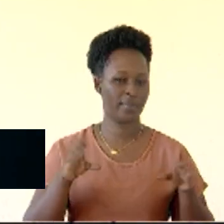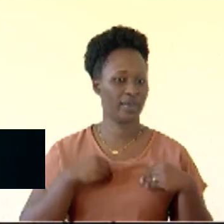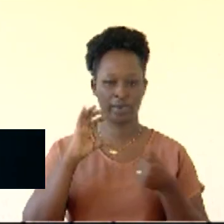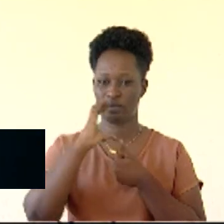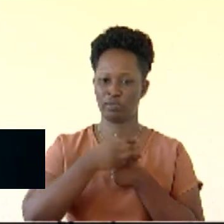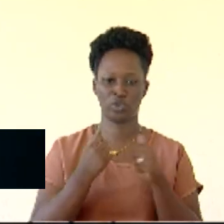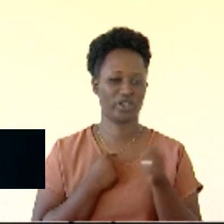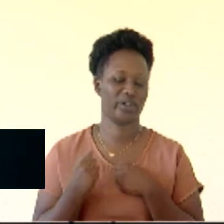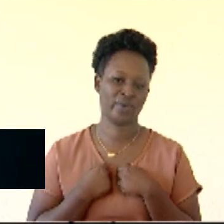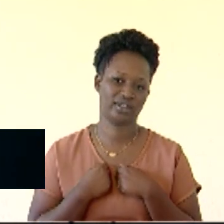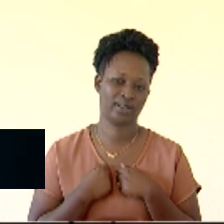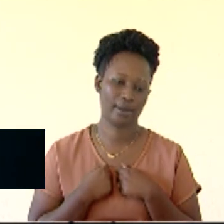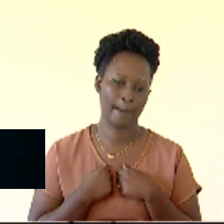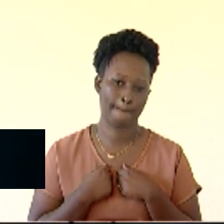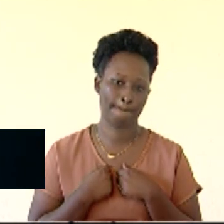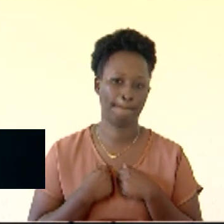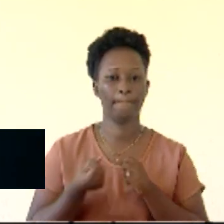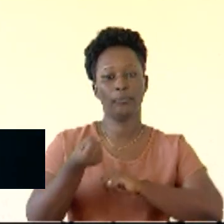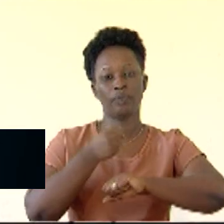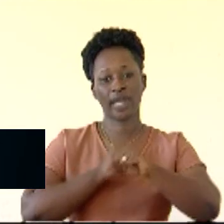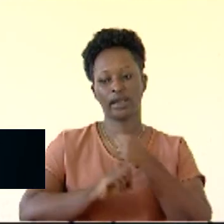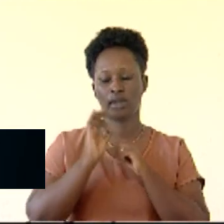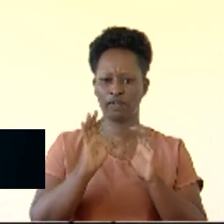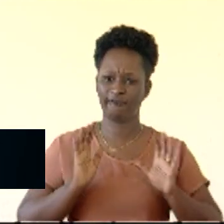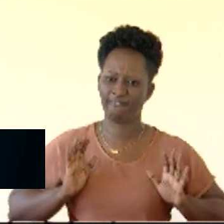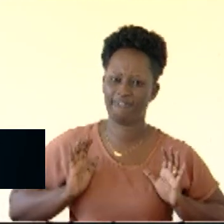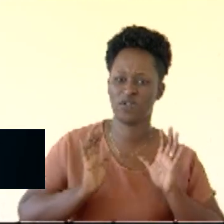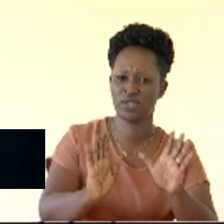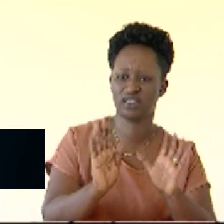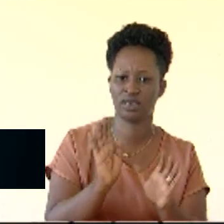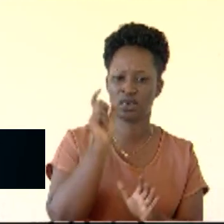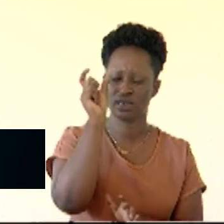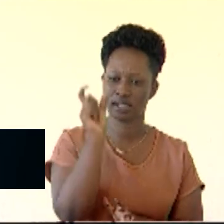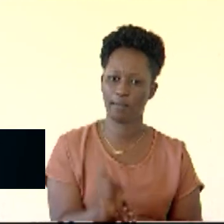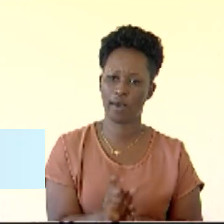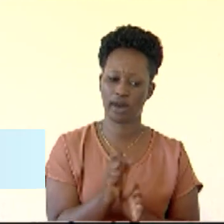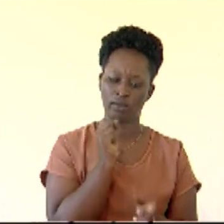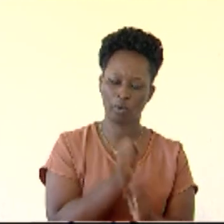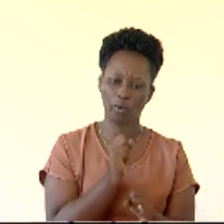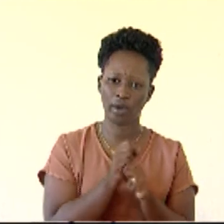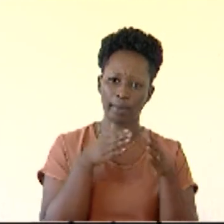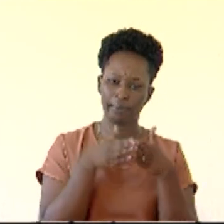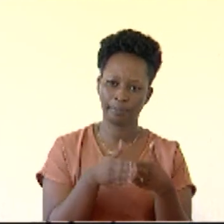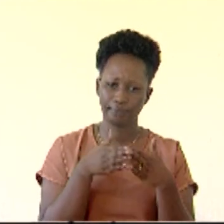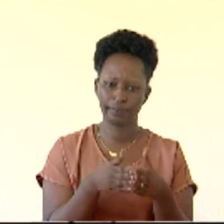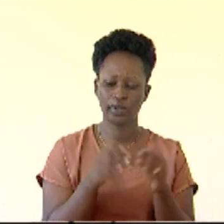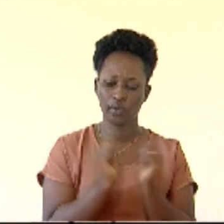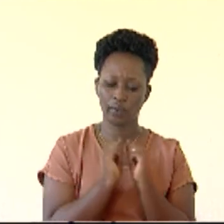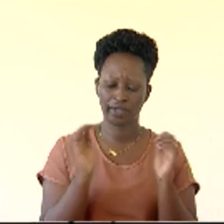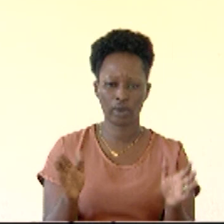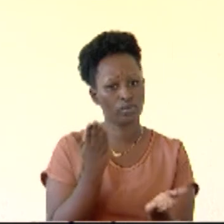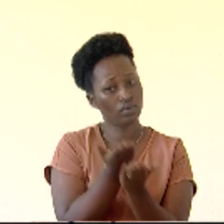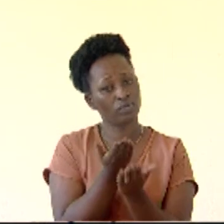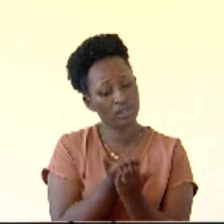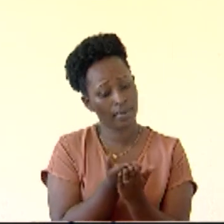culture. So the act of forcing someone into sexual intercourse without a consent is